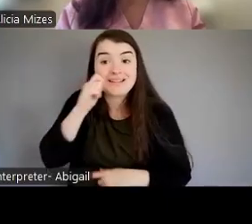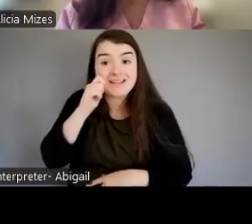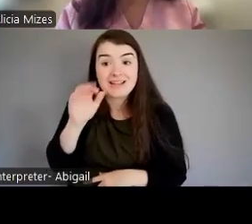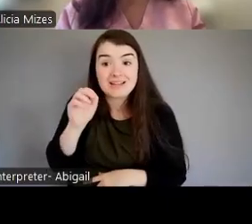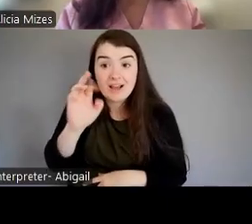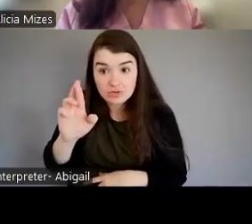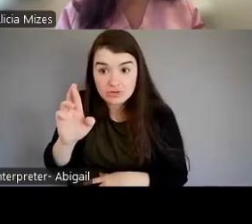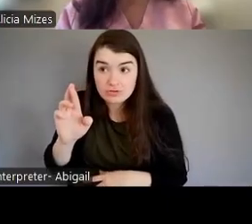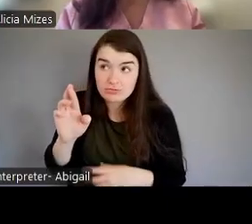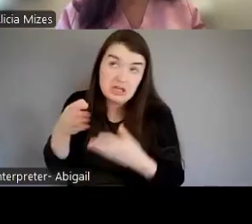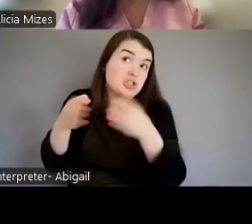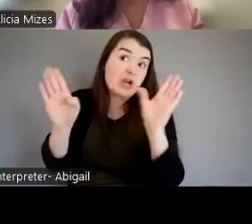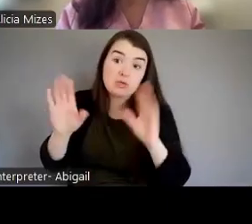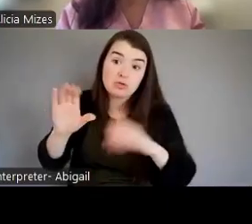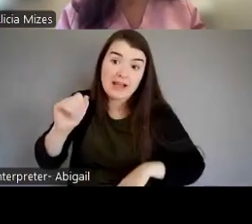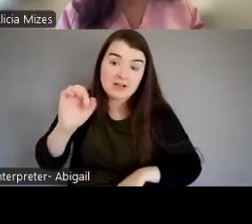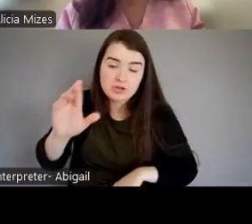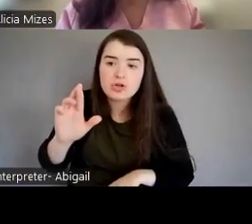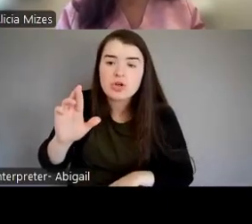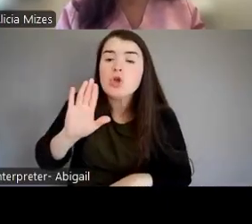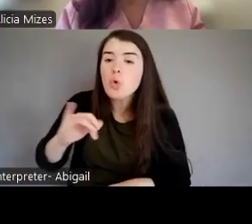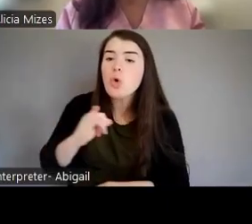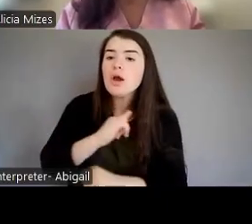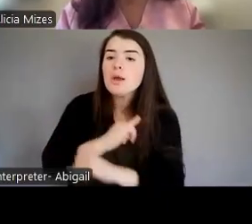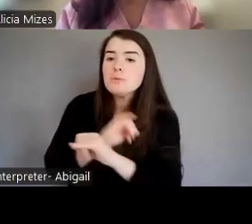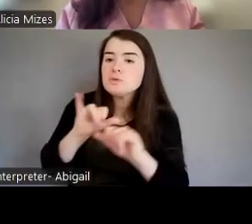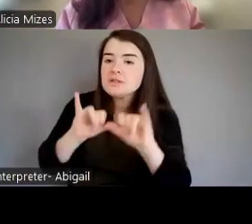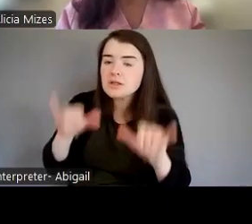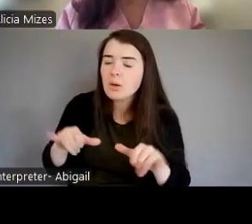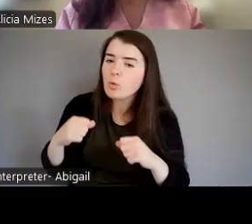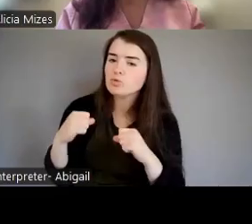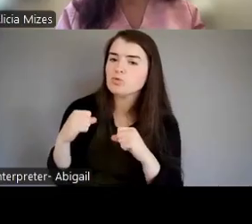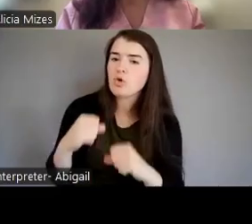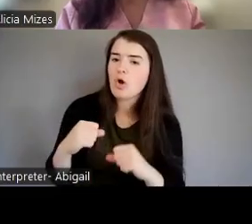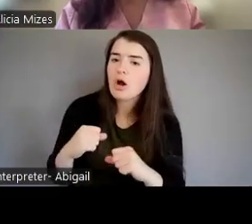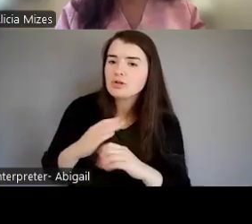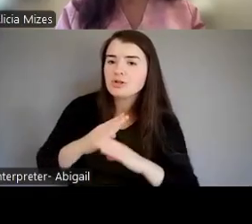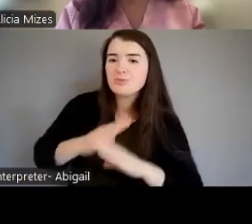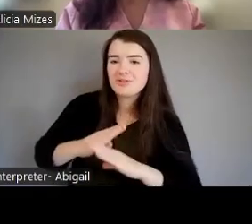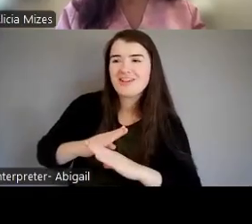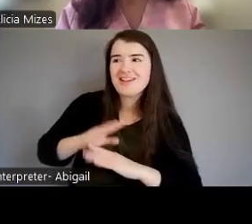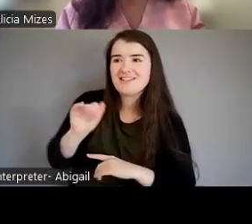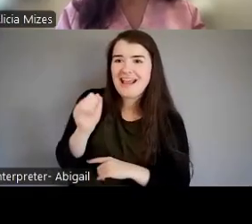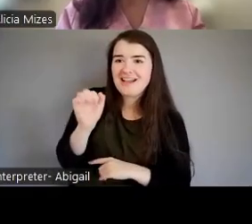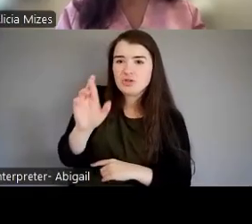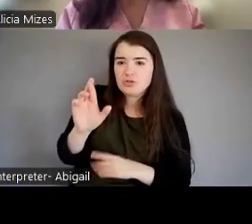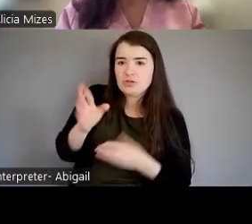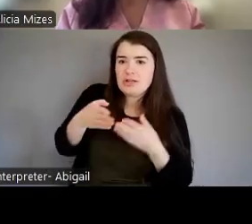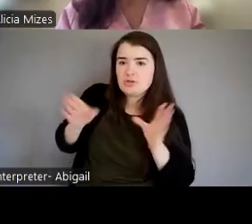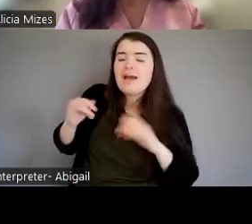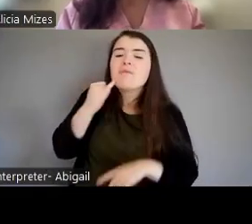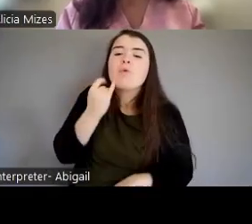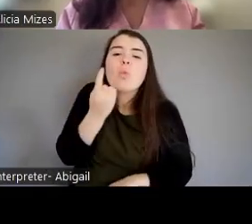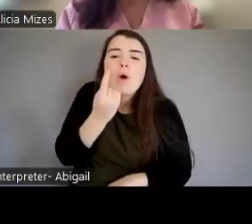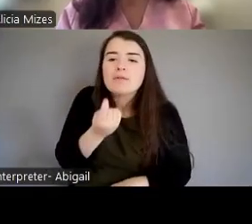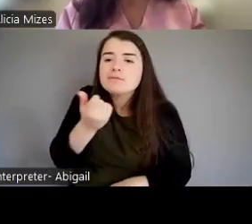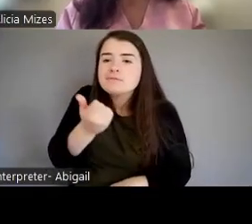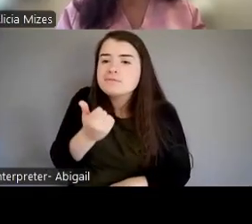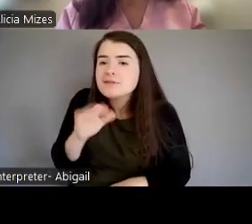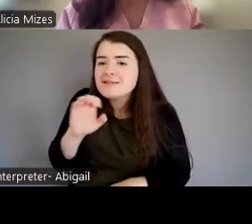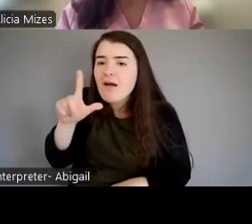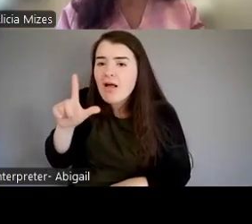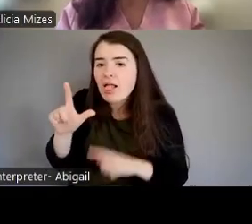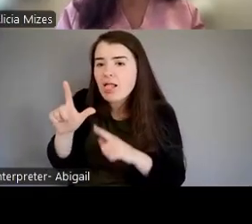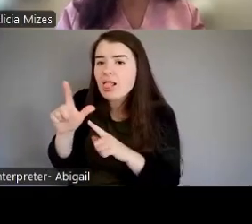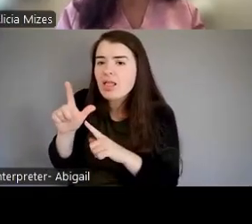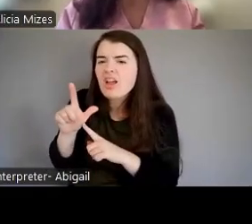system actually does a good job of preventing cancer from even forming in the first place. So if you get a single cell that's kind of lost its inhibition,